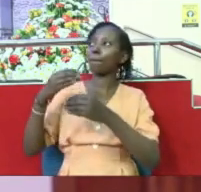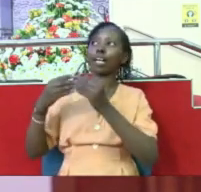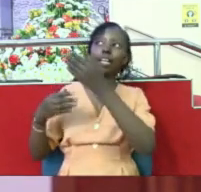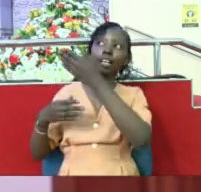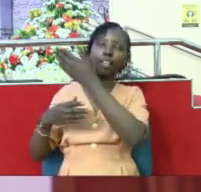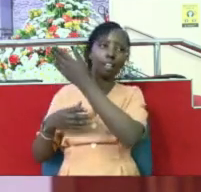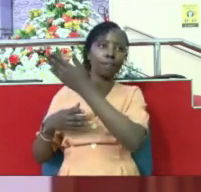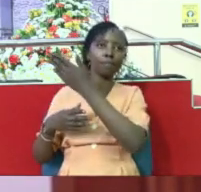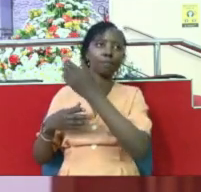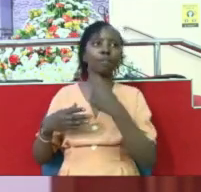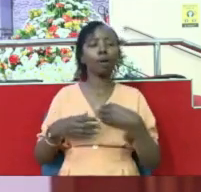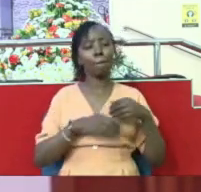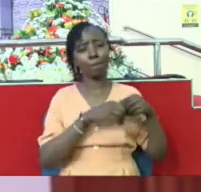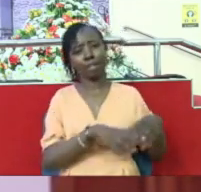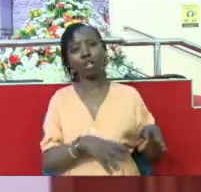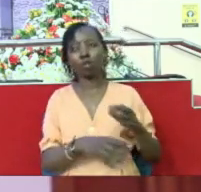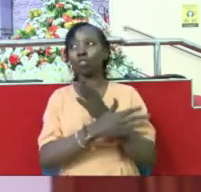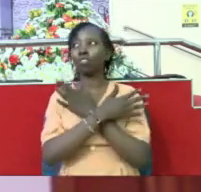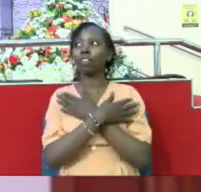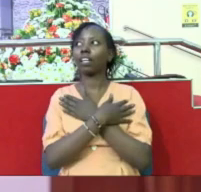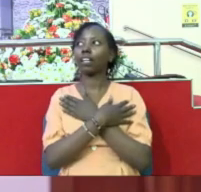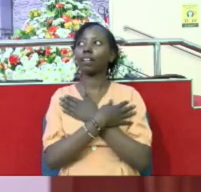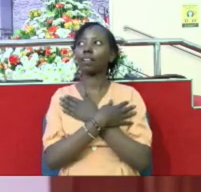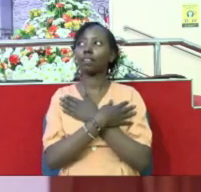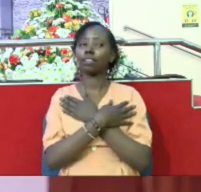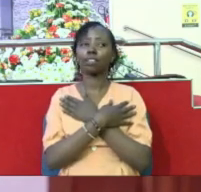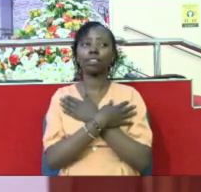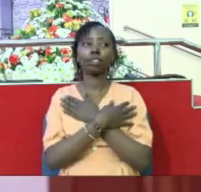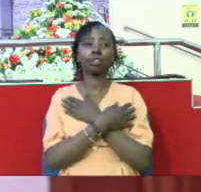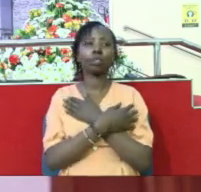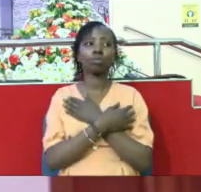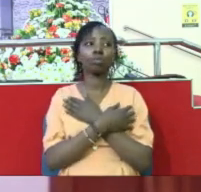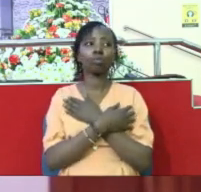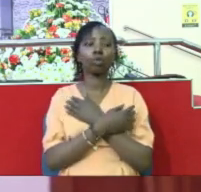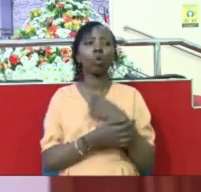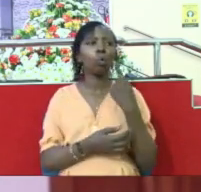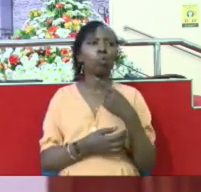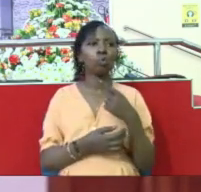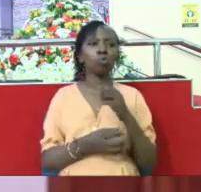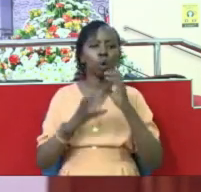Contact kabisa. Hata nikienda America, sijui kule anaishi. We lost contact.